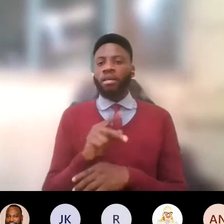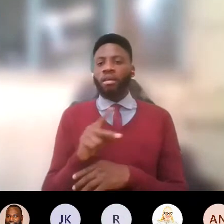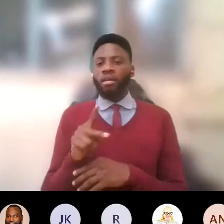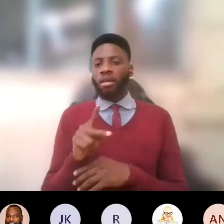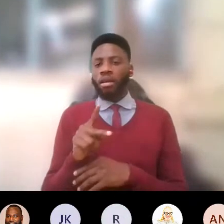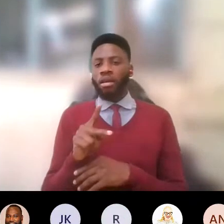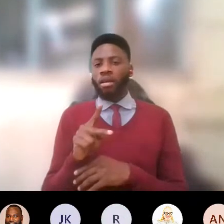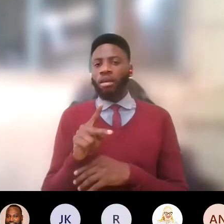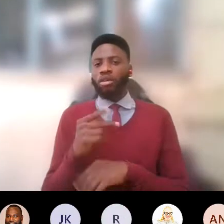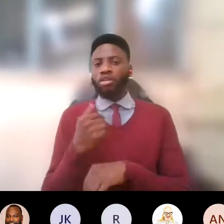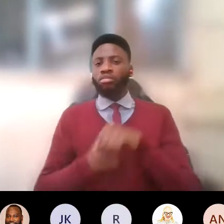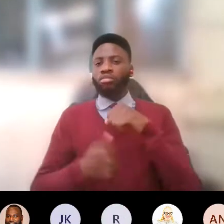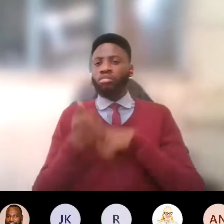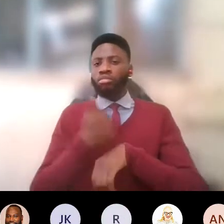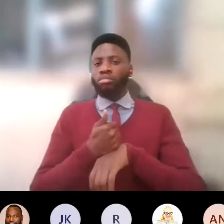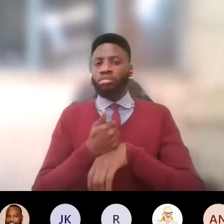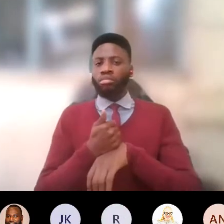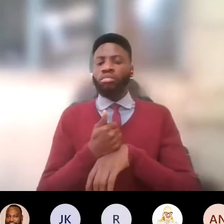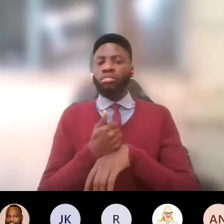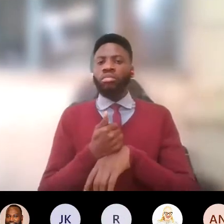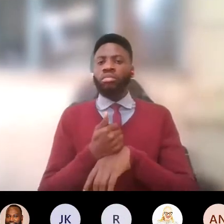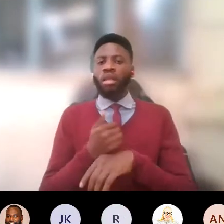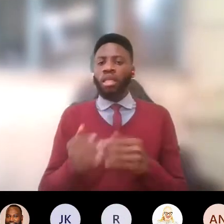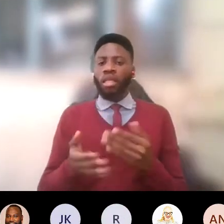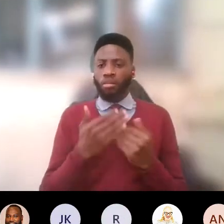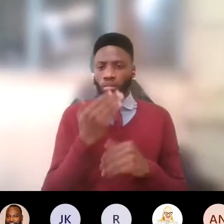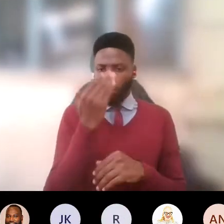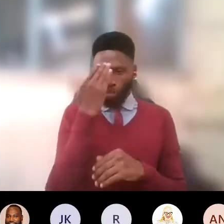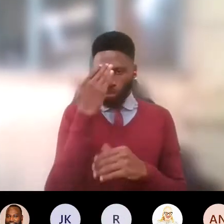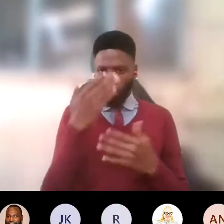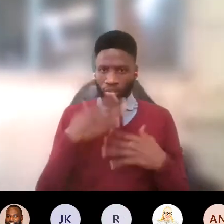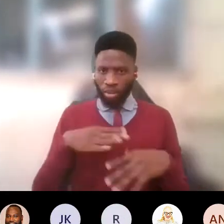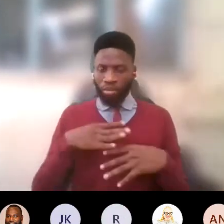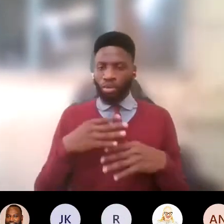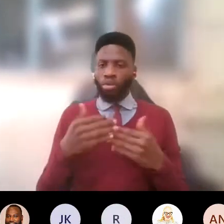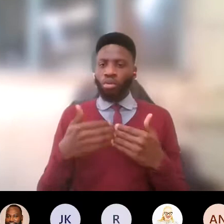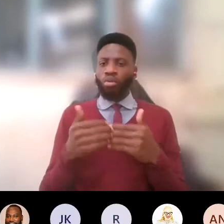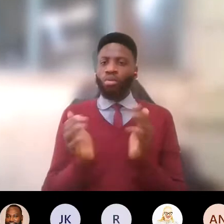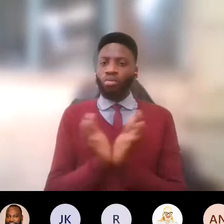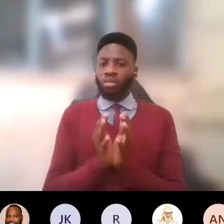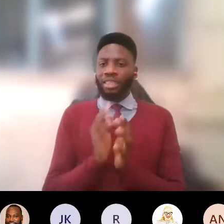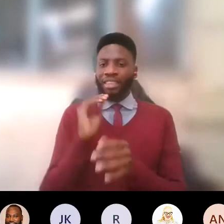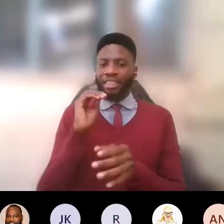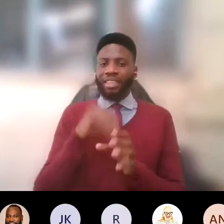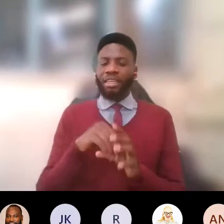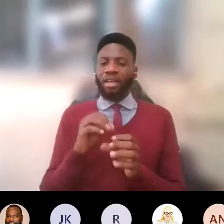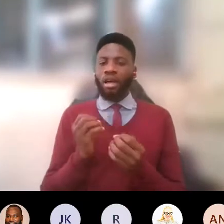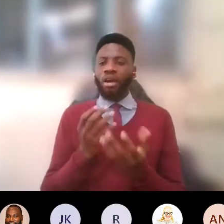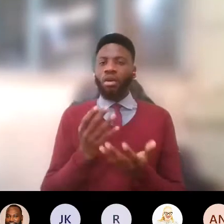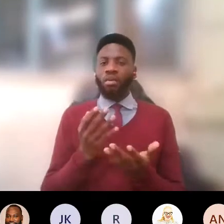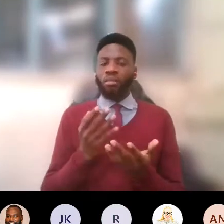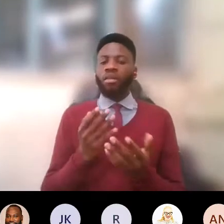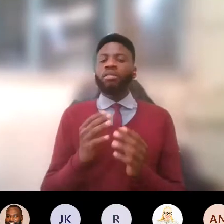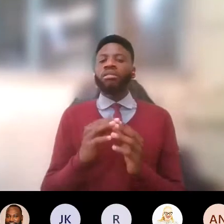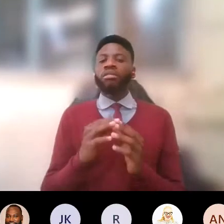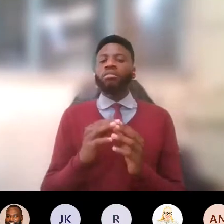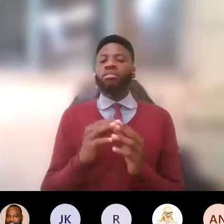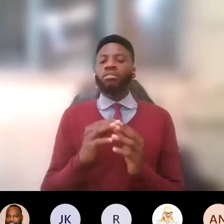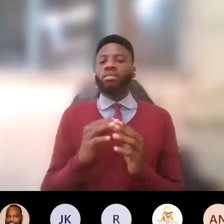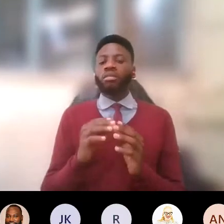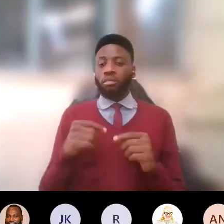have army officers, we have soldiers, we have musicians, we have law enforcement, political scientists, auditors,